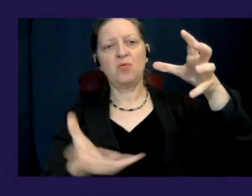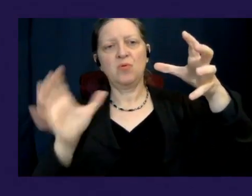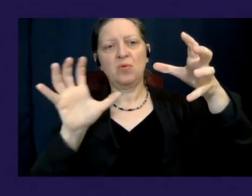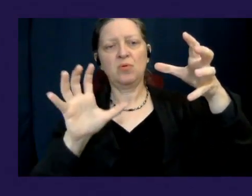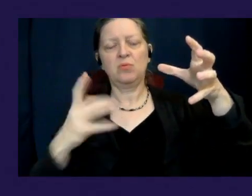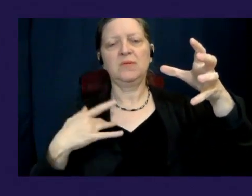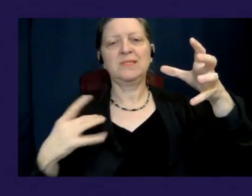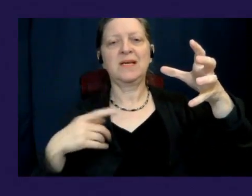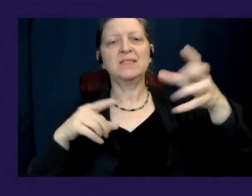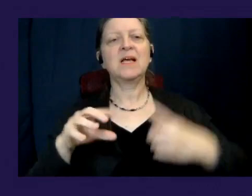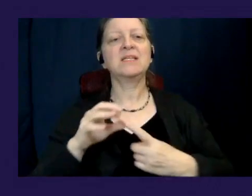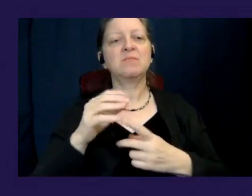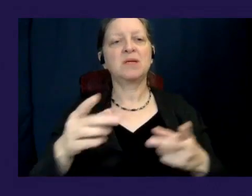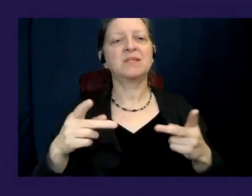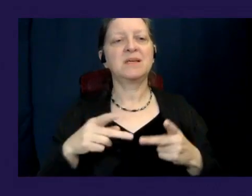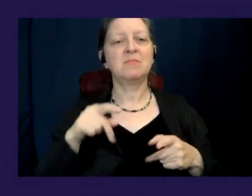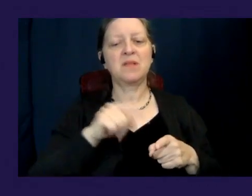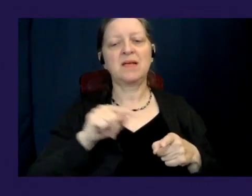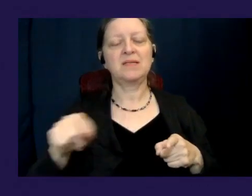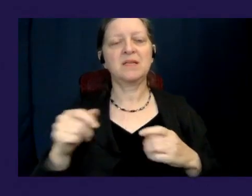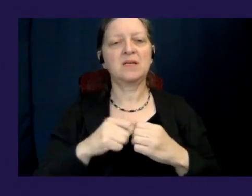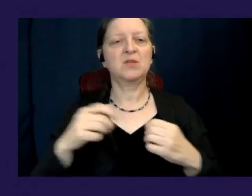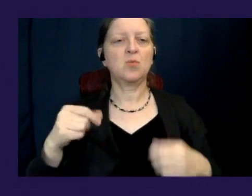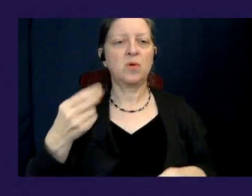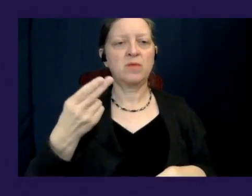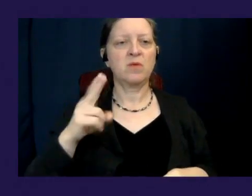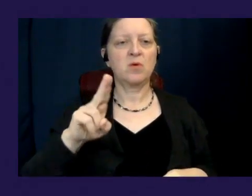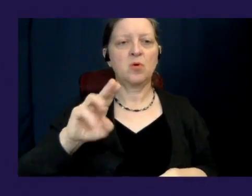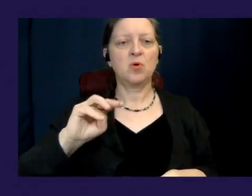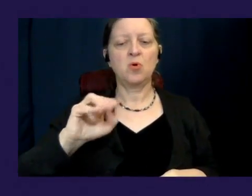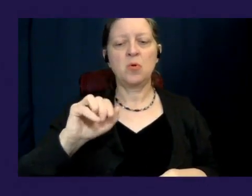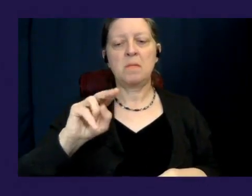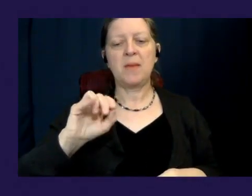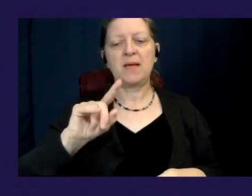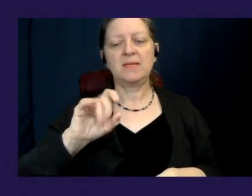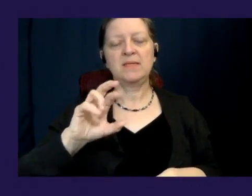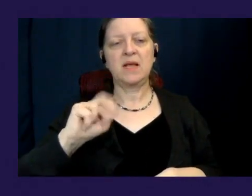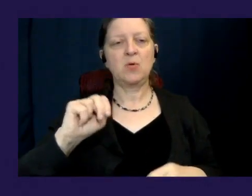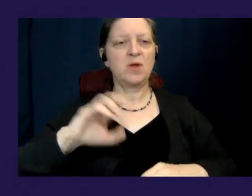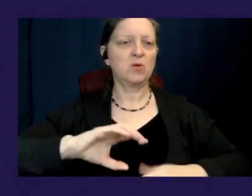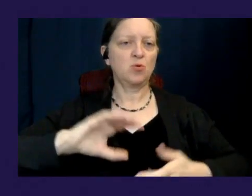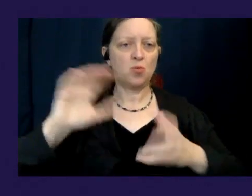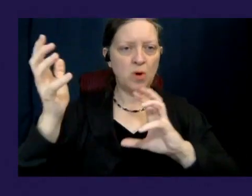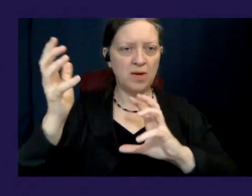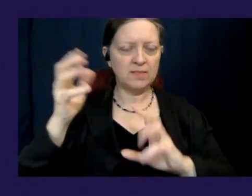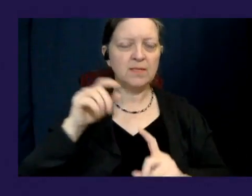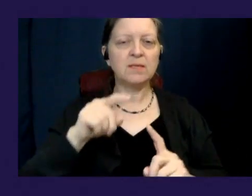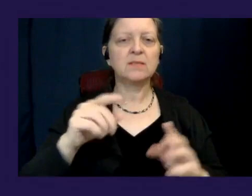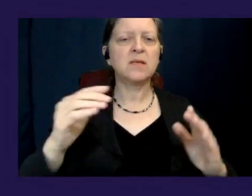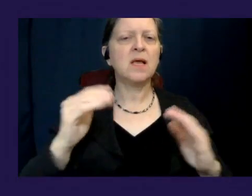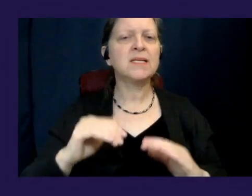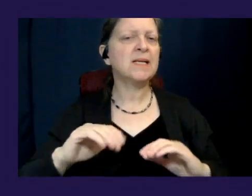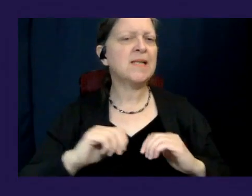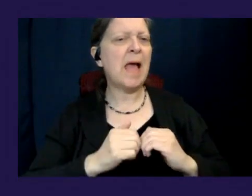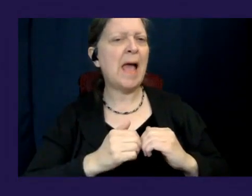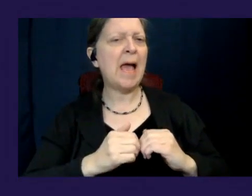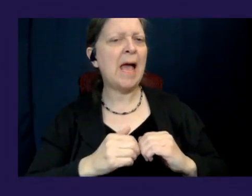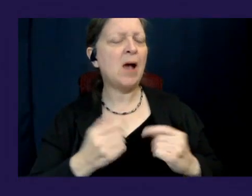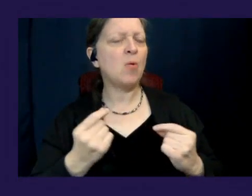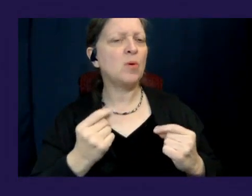of humanitarian crisis. And the next one. So how we do our work? Well, we partner with